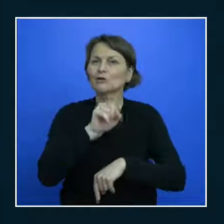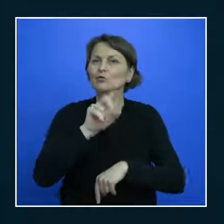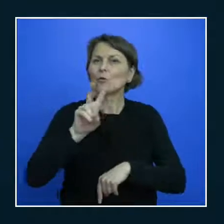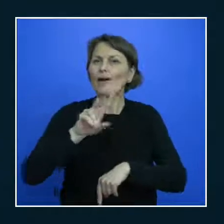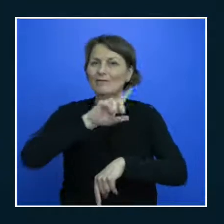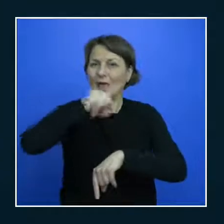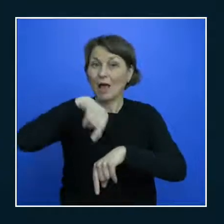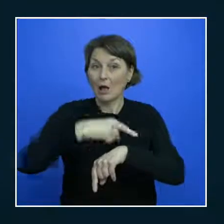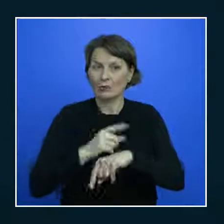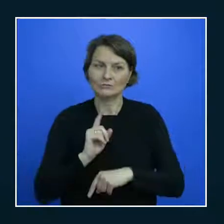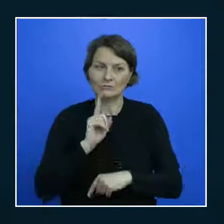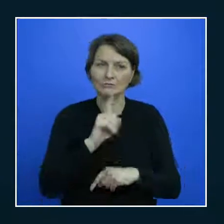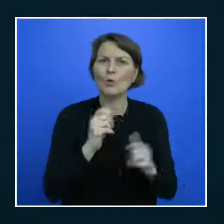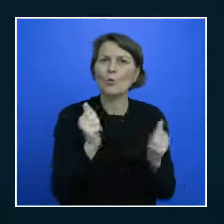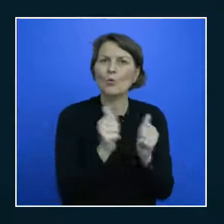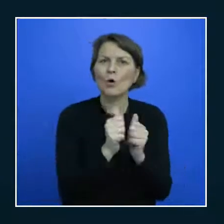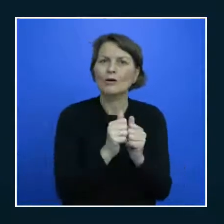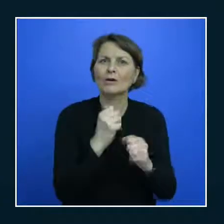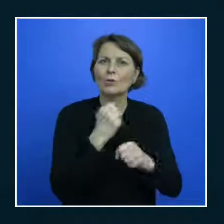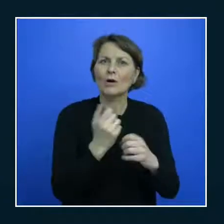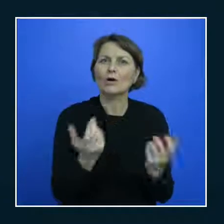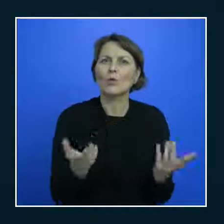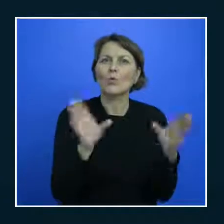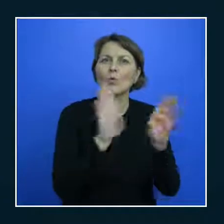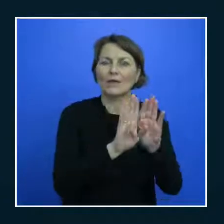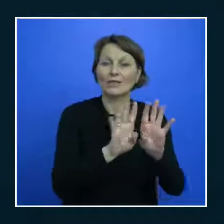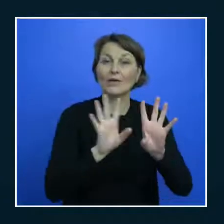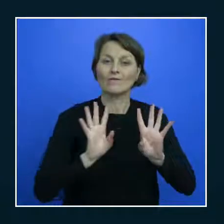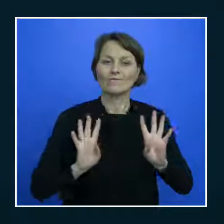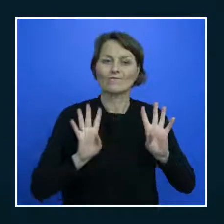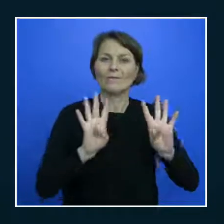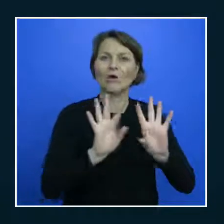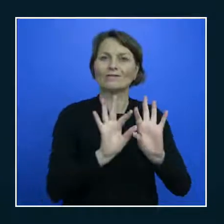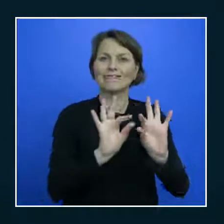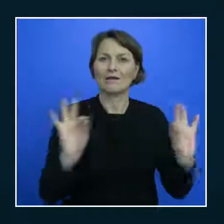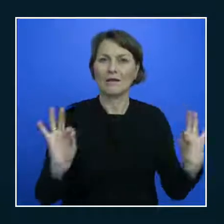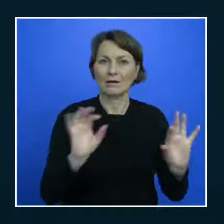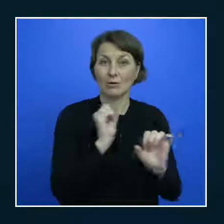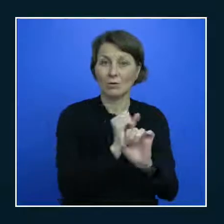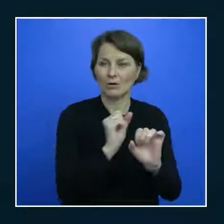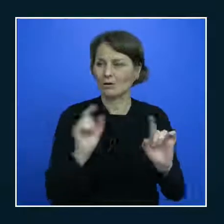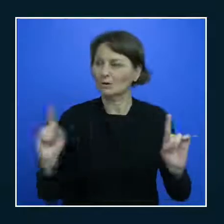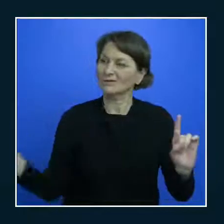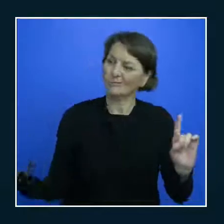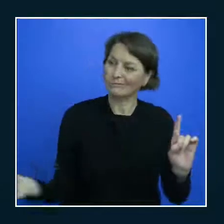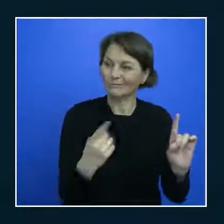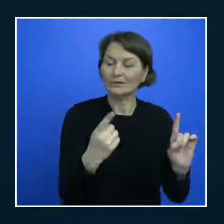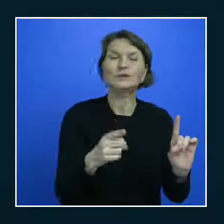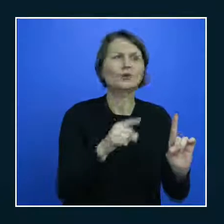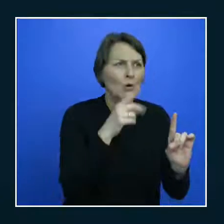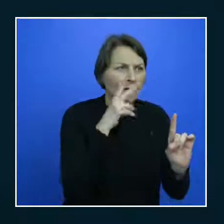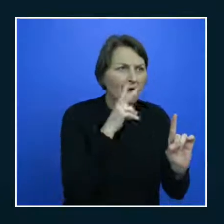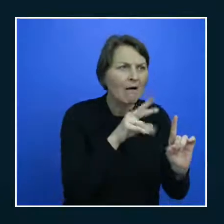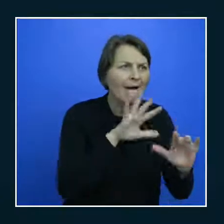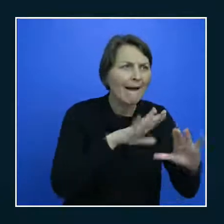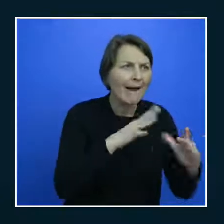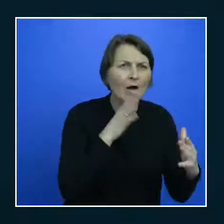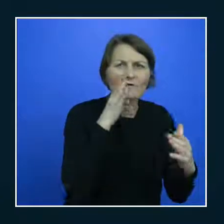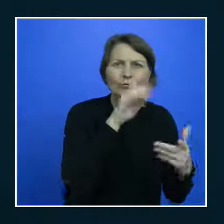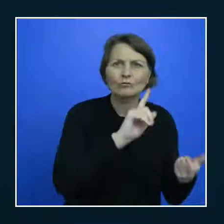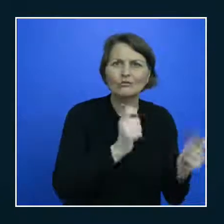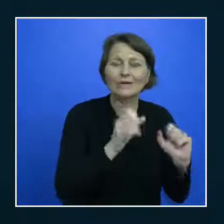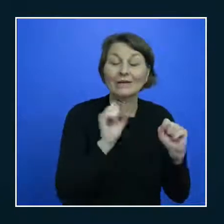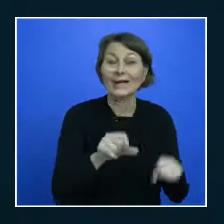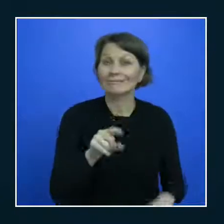understand the features that they need to build for teams. And I was like, you're awesome. And so that's Whoa. Emma Williams. You should find